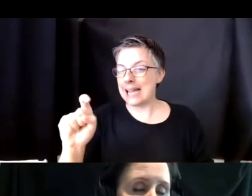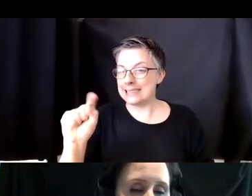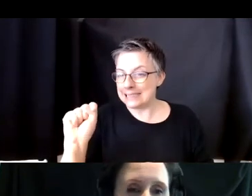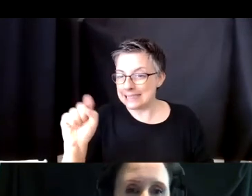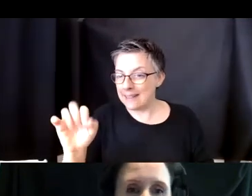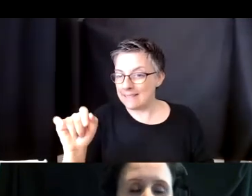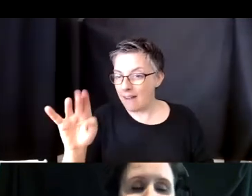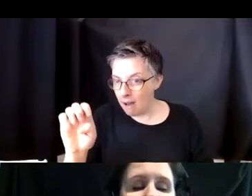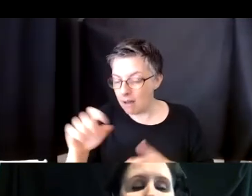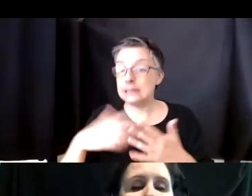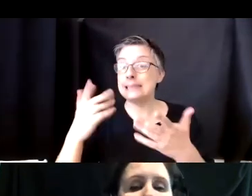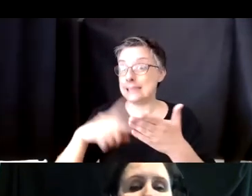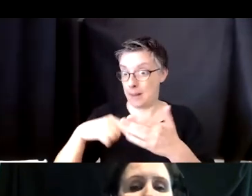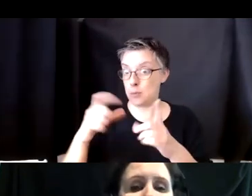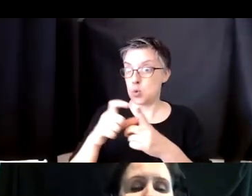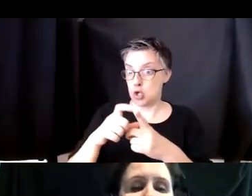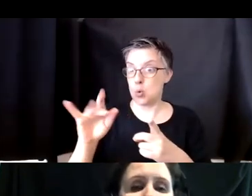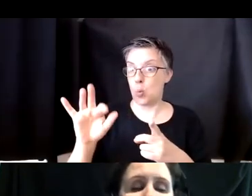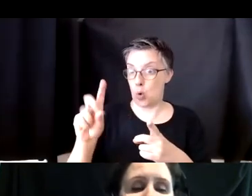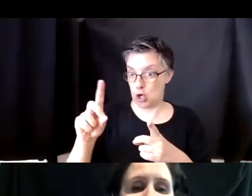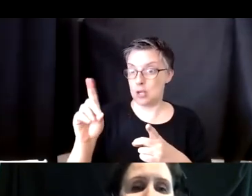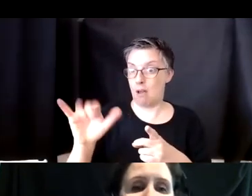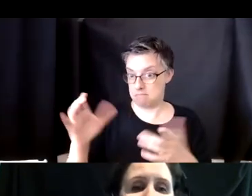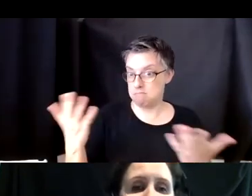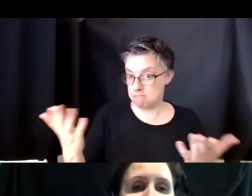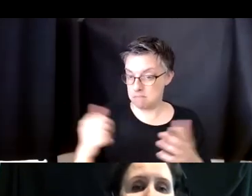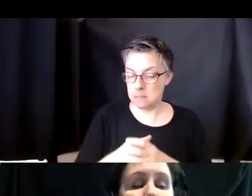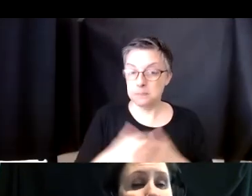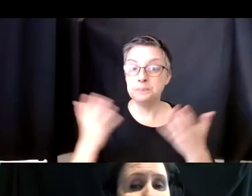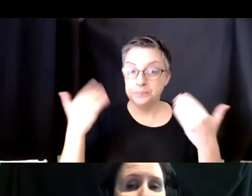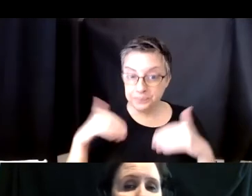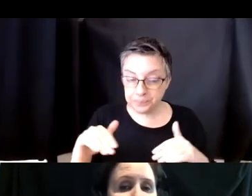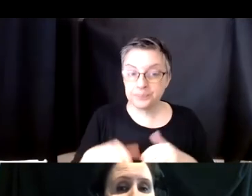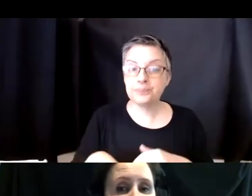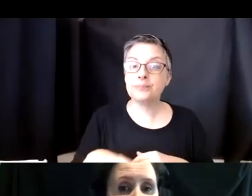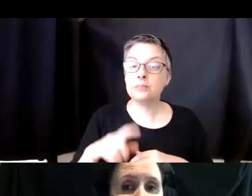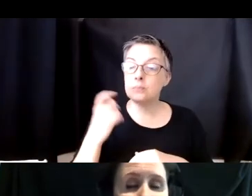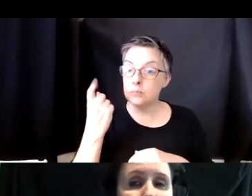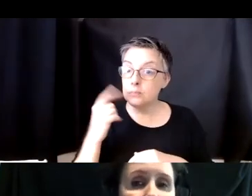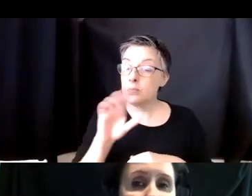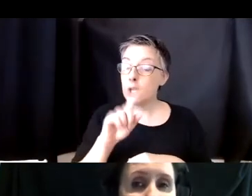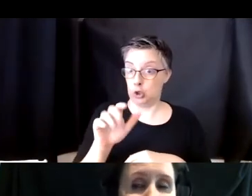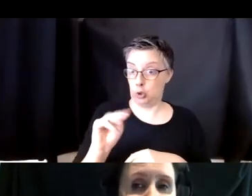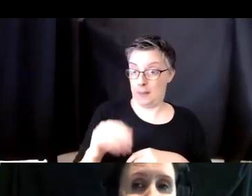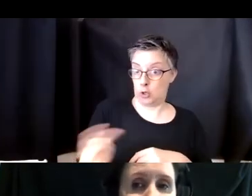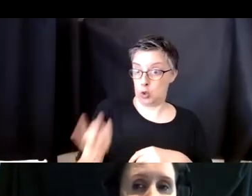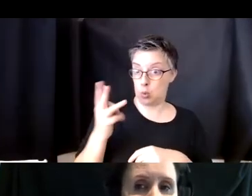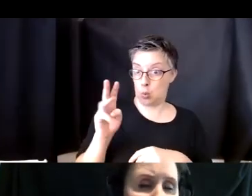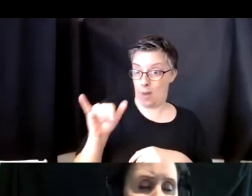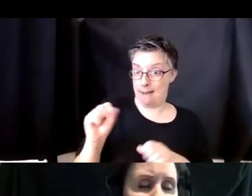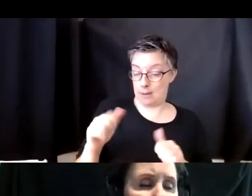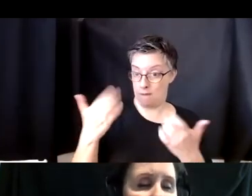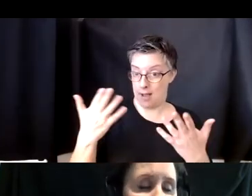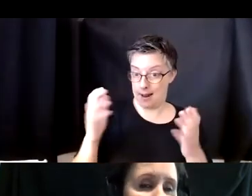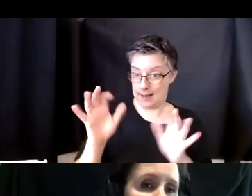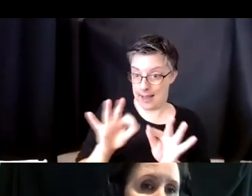Word document. So the next thing I want to talk about for Doom has two ways of providing caption.